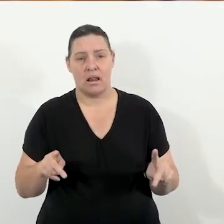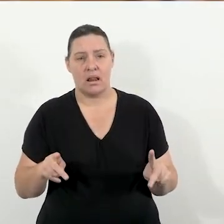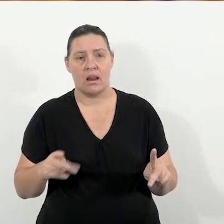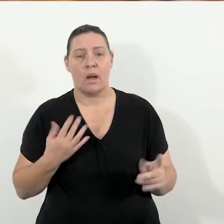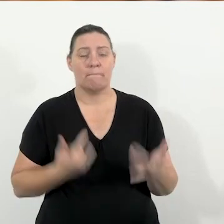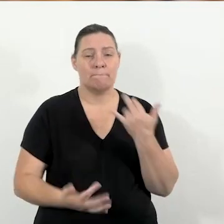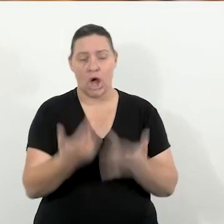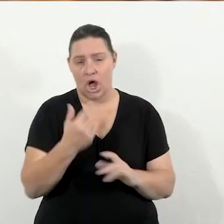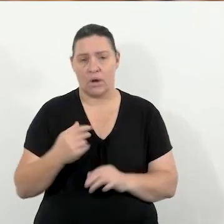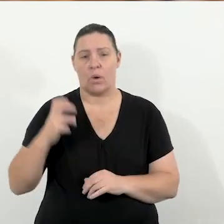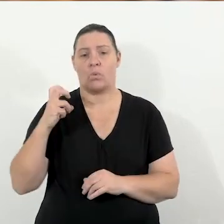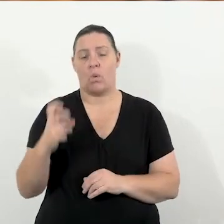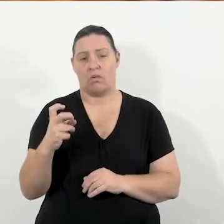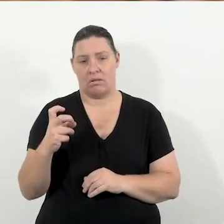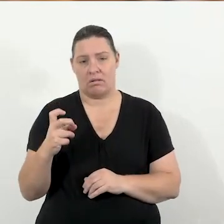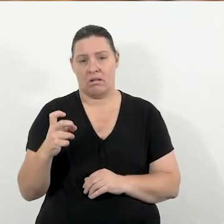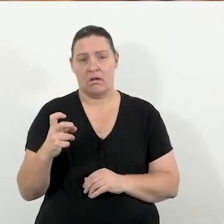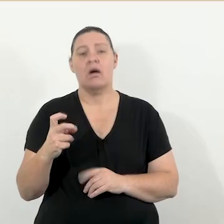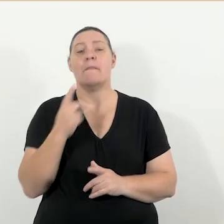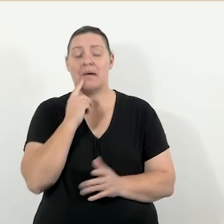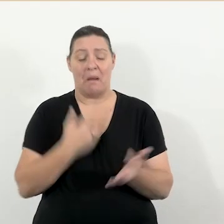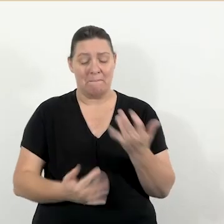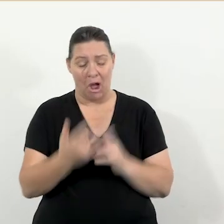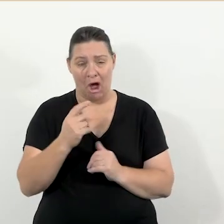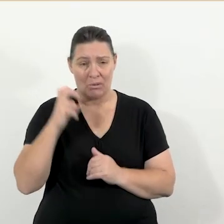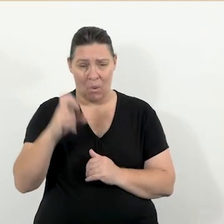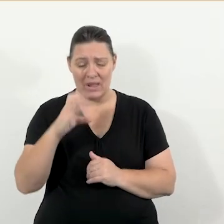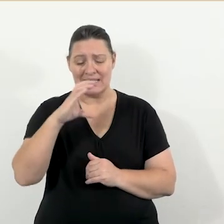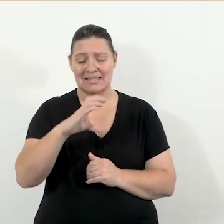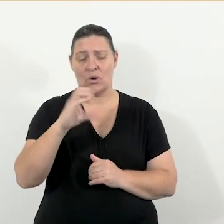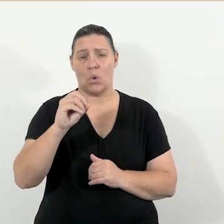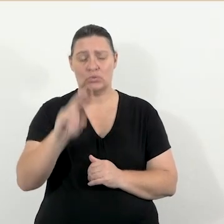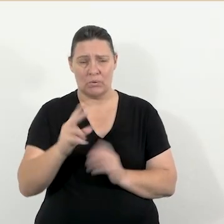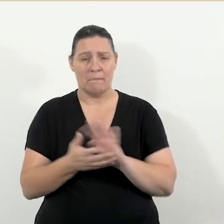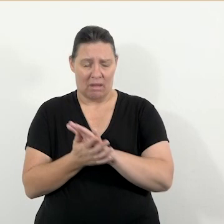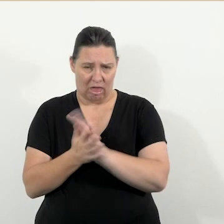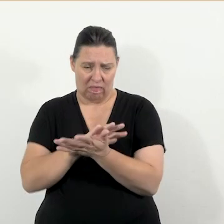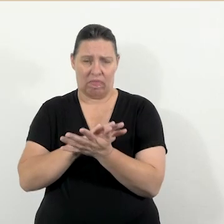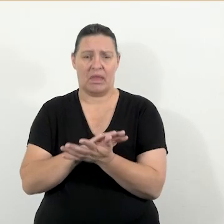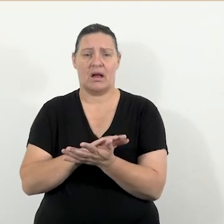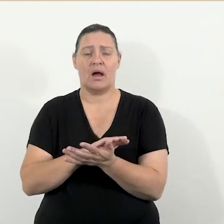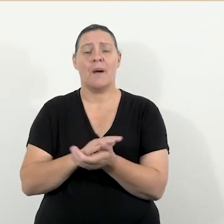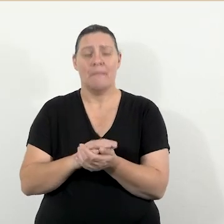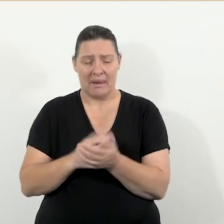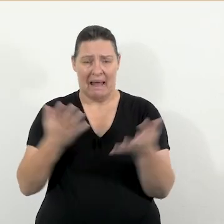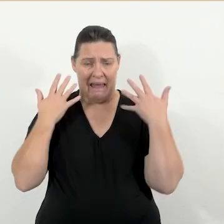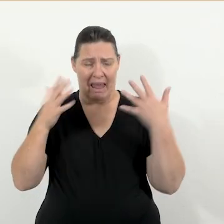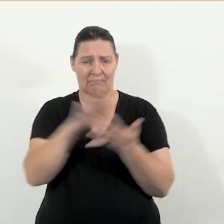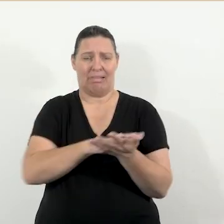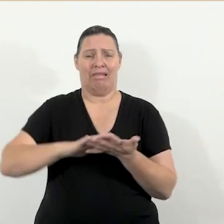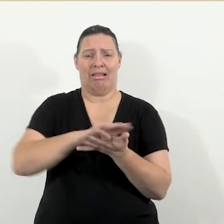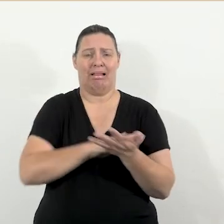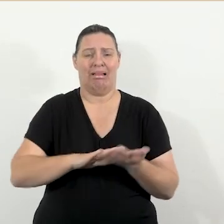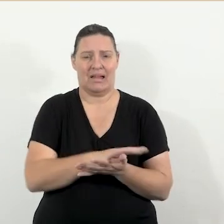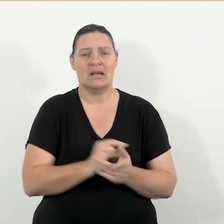are burning coal, and more coal is being burned, and then we have air pollution in the atmosphere. And the air pollution